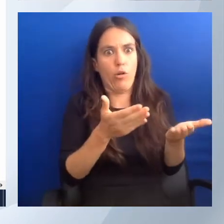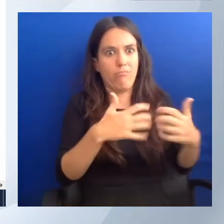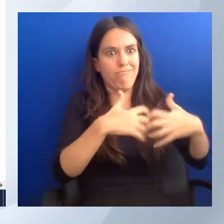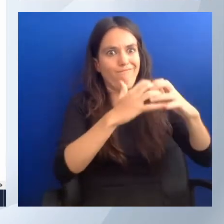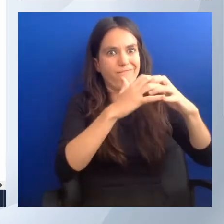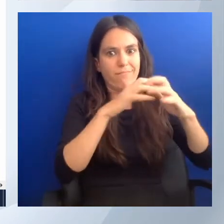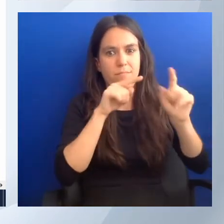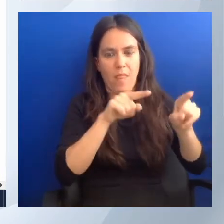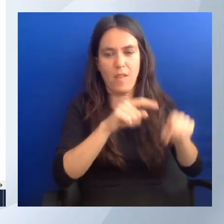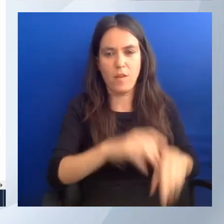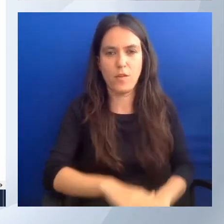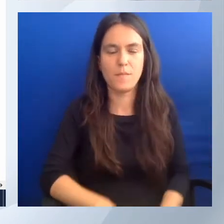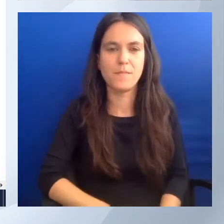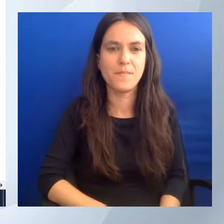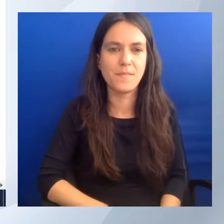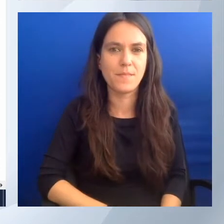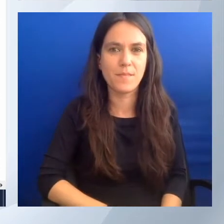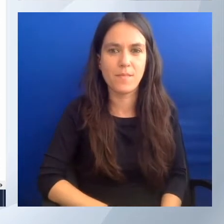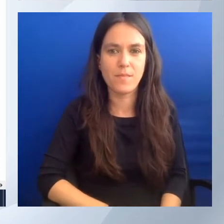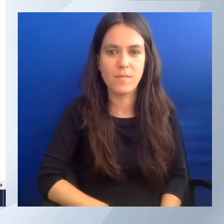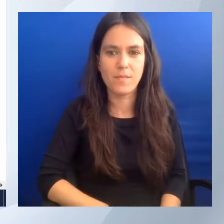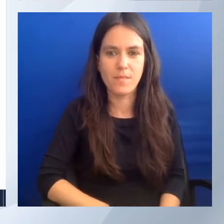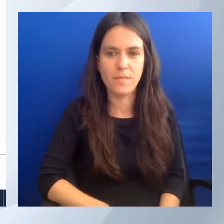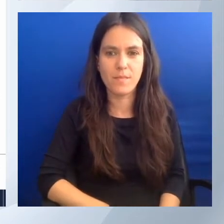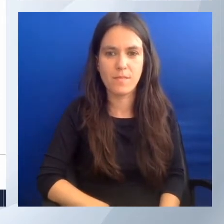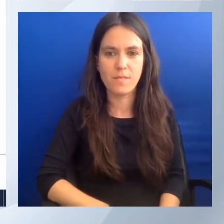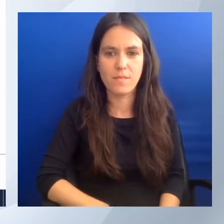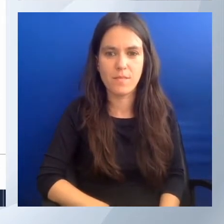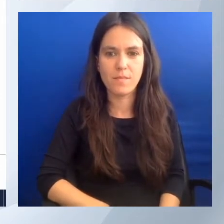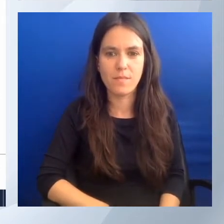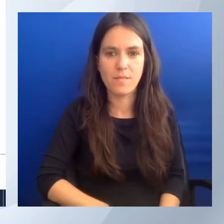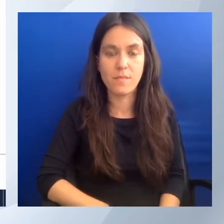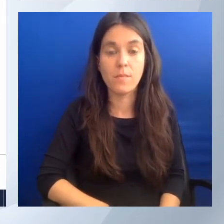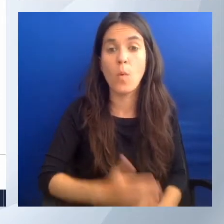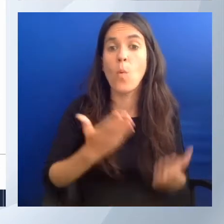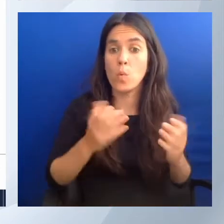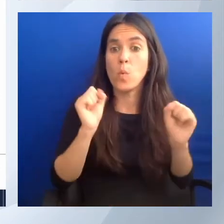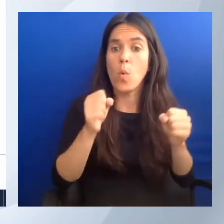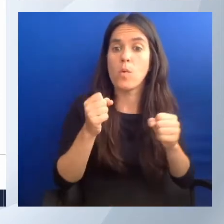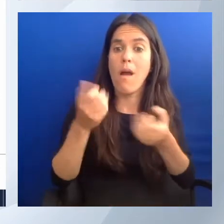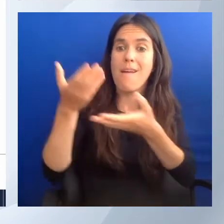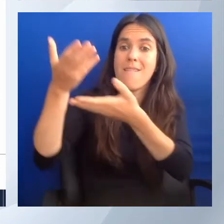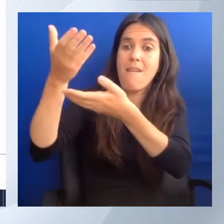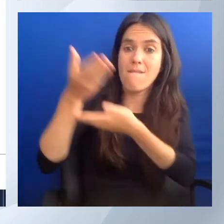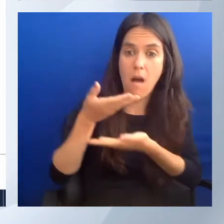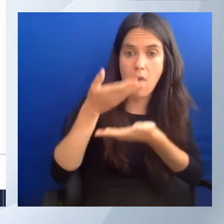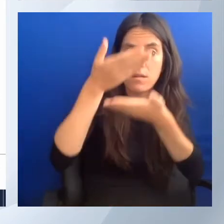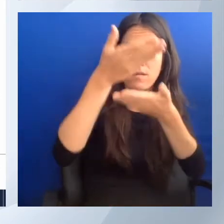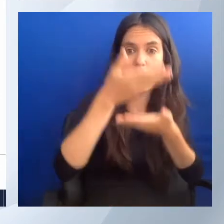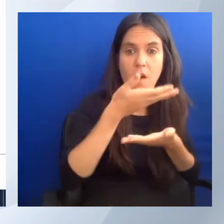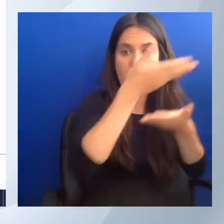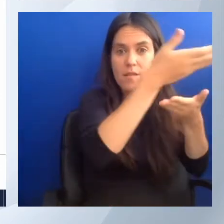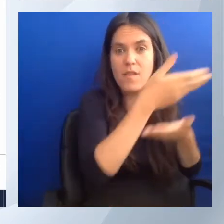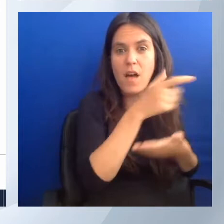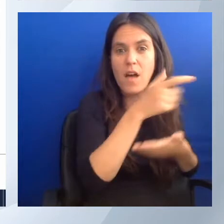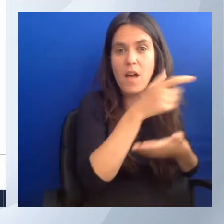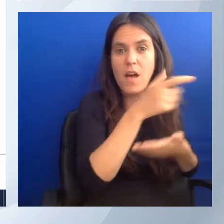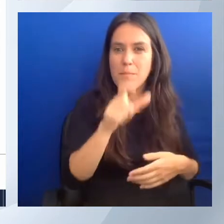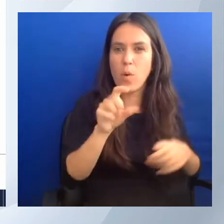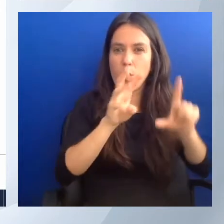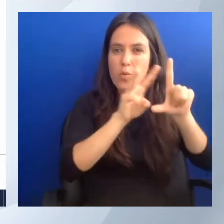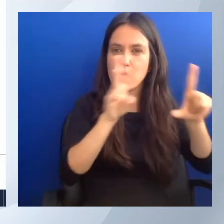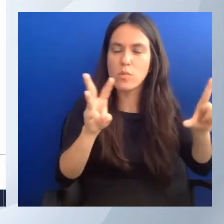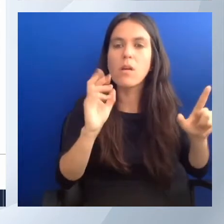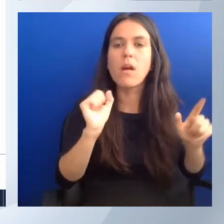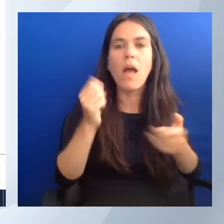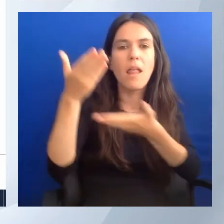Then what you can also do is you can invite additional people to your site, and here you can see you can create an invitation